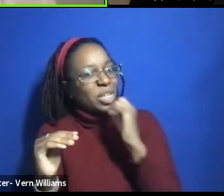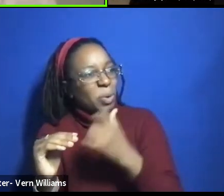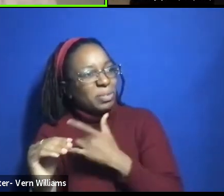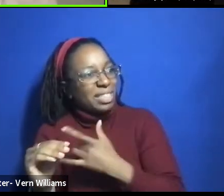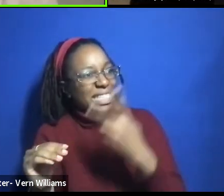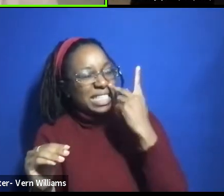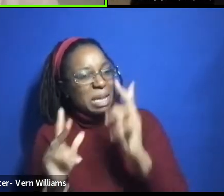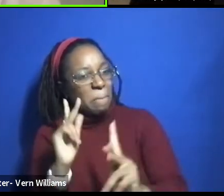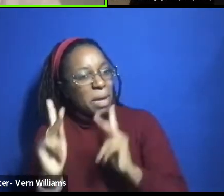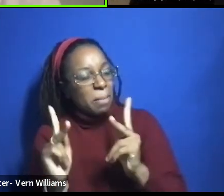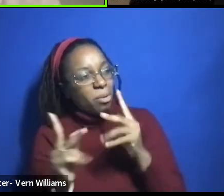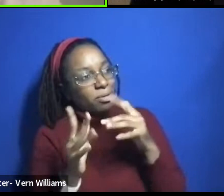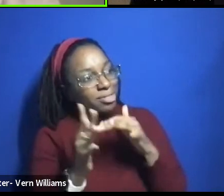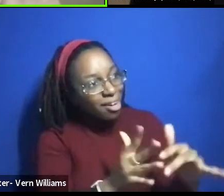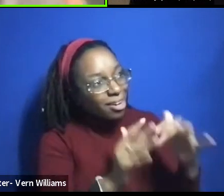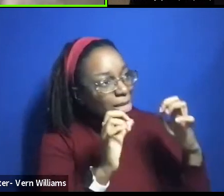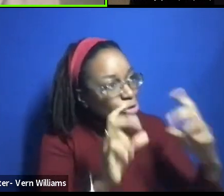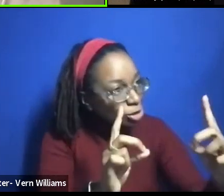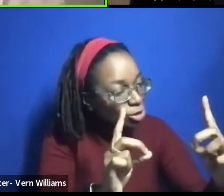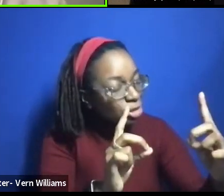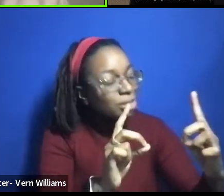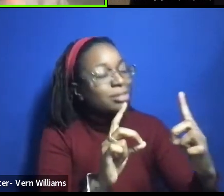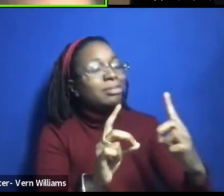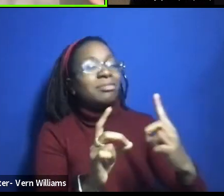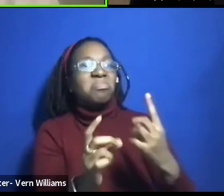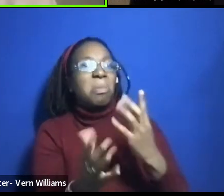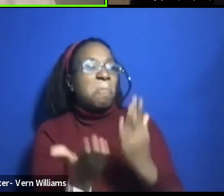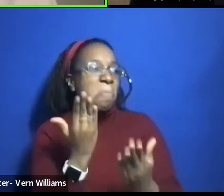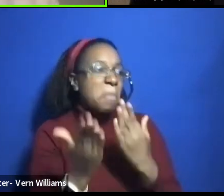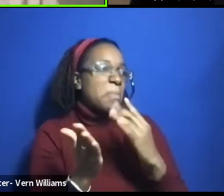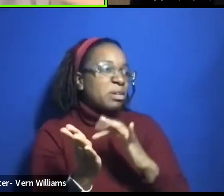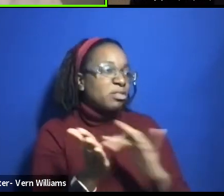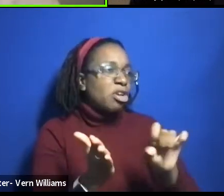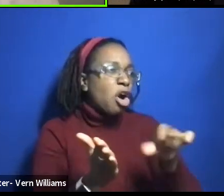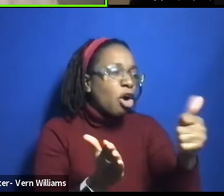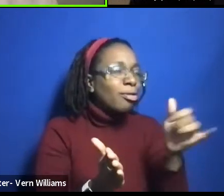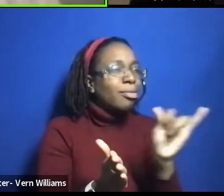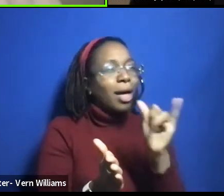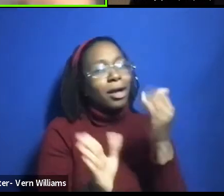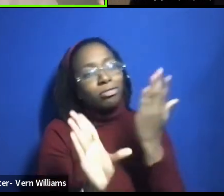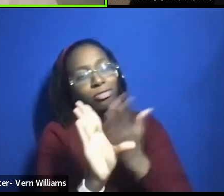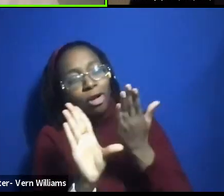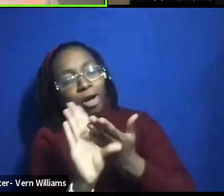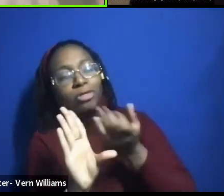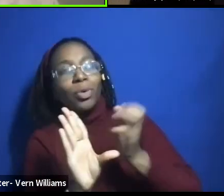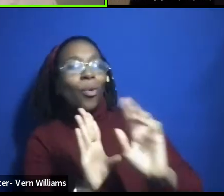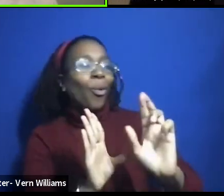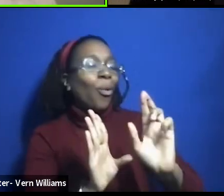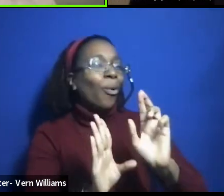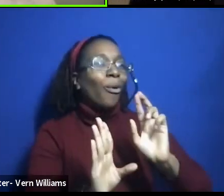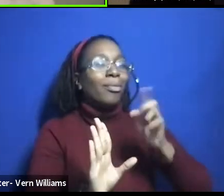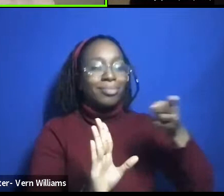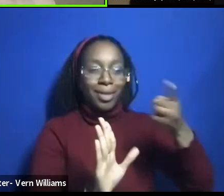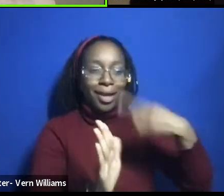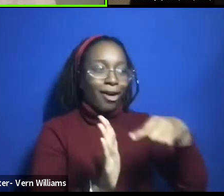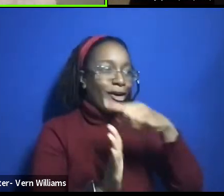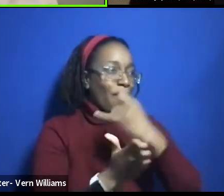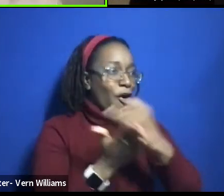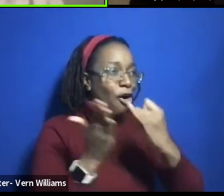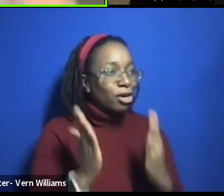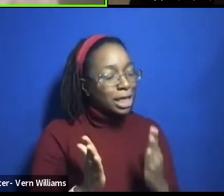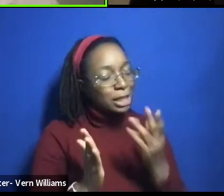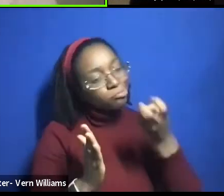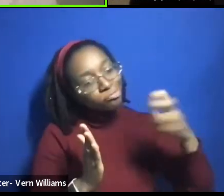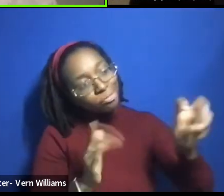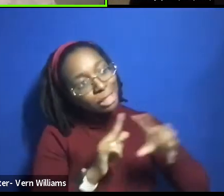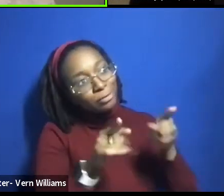museum education. Like there were people who did study maybe psychology or other things, or they were just artists, like, and they were just sort of landing there, or